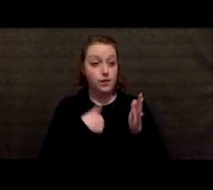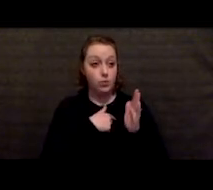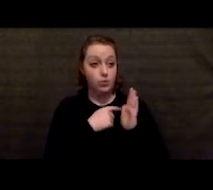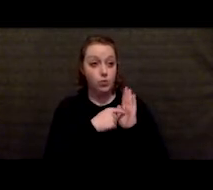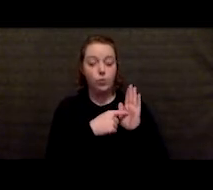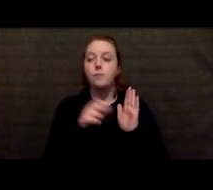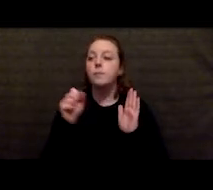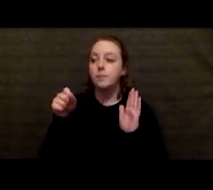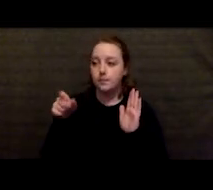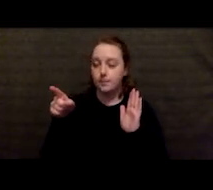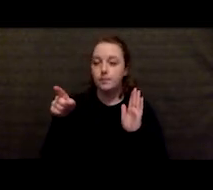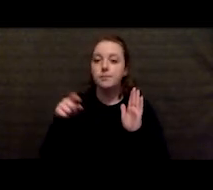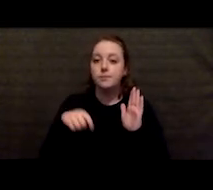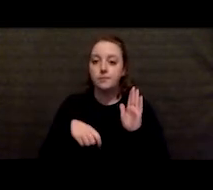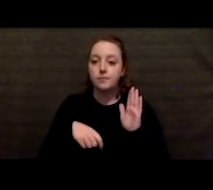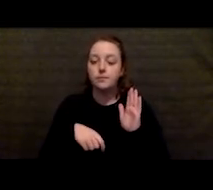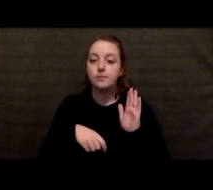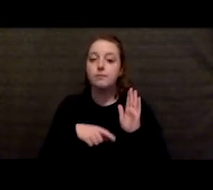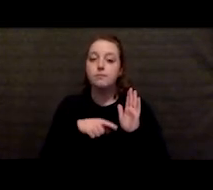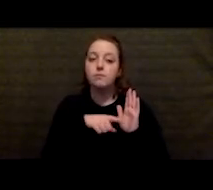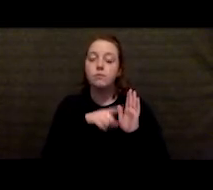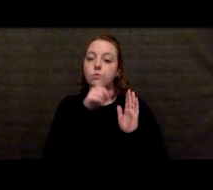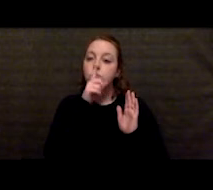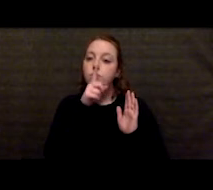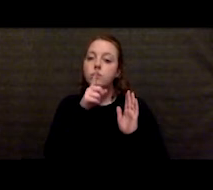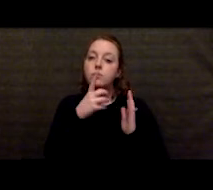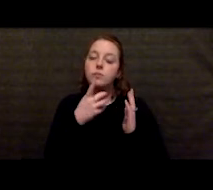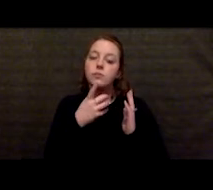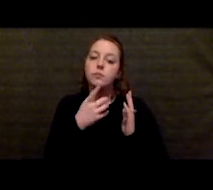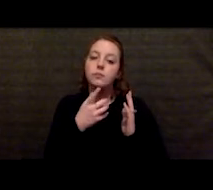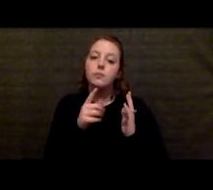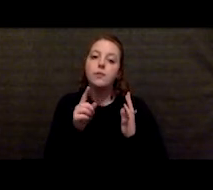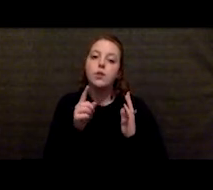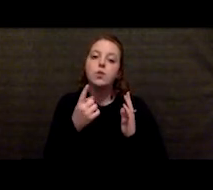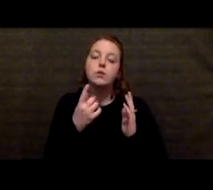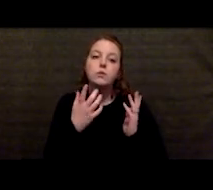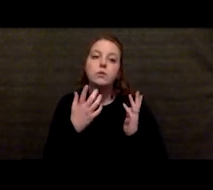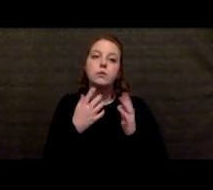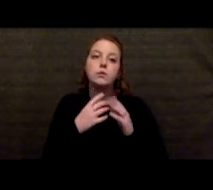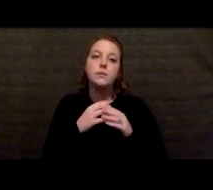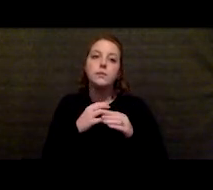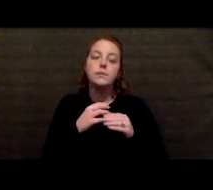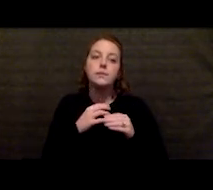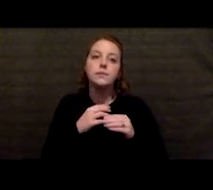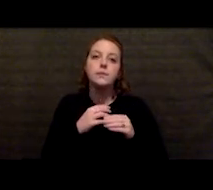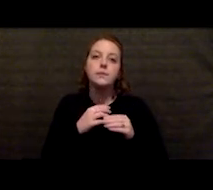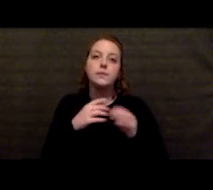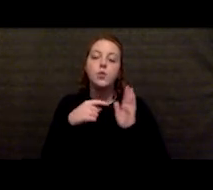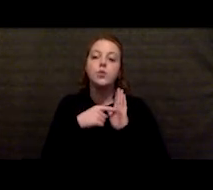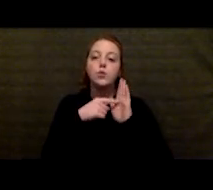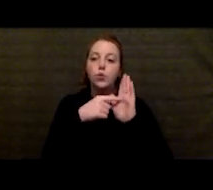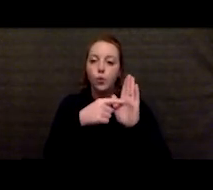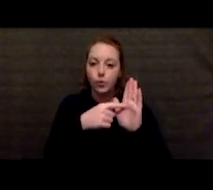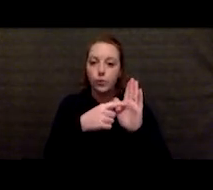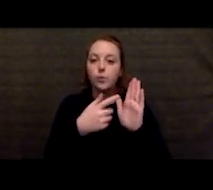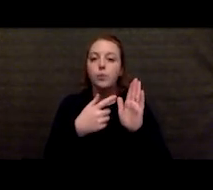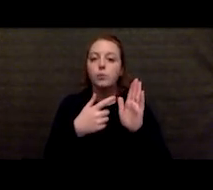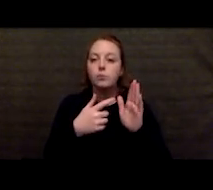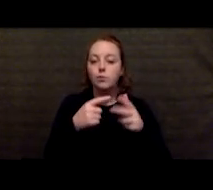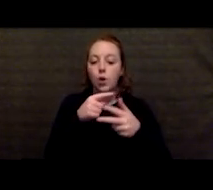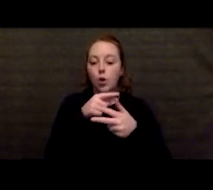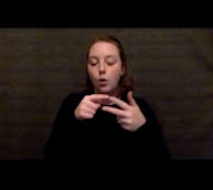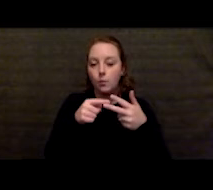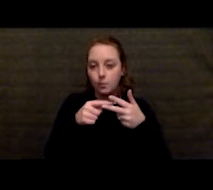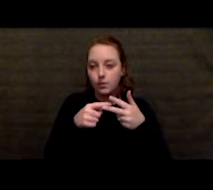Case studies. So those were really just provided to give you an idea of complexities around the 3 different